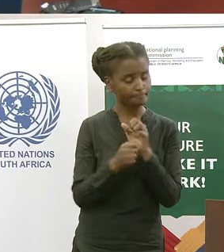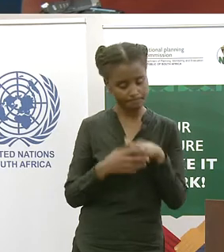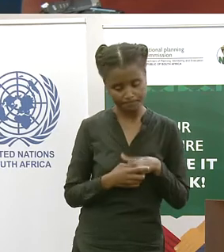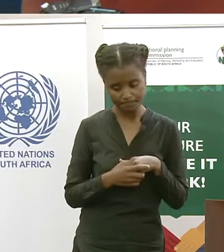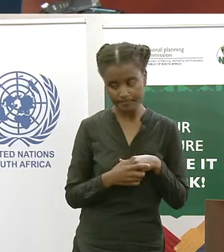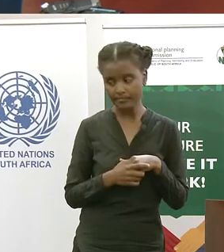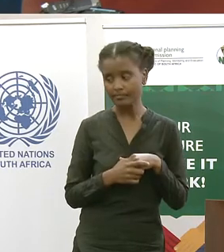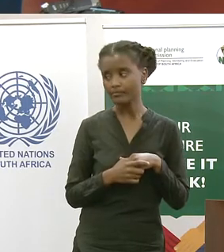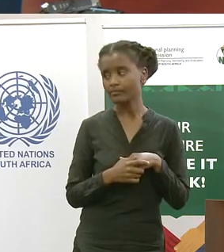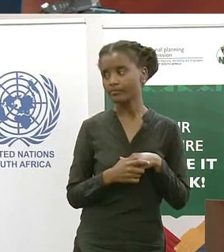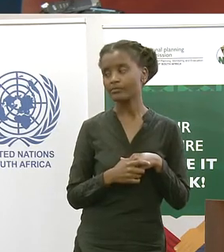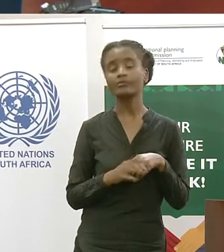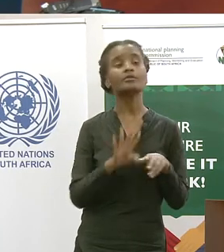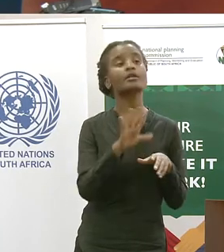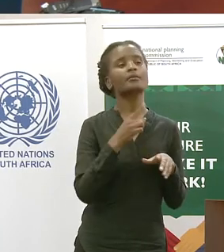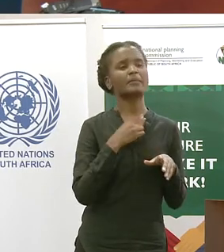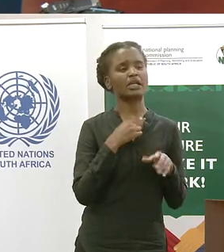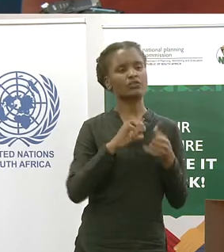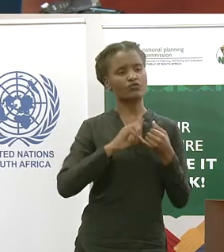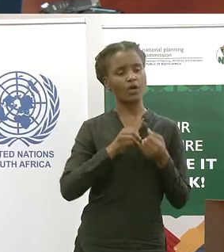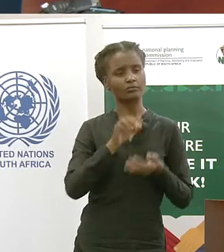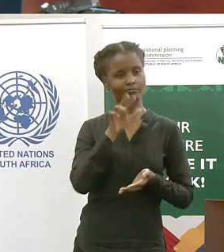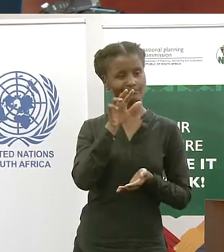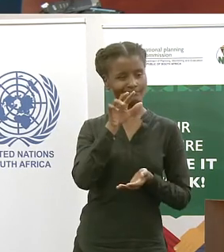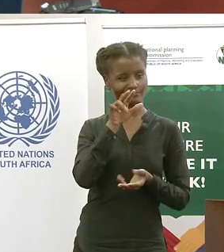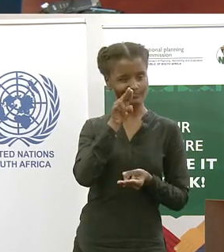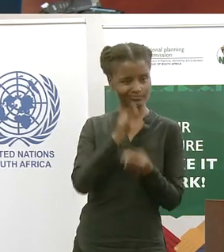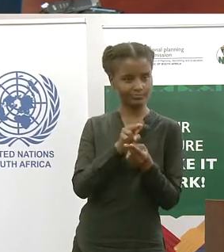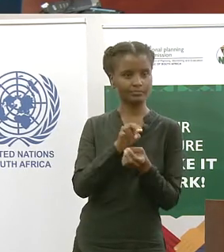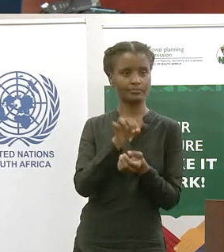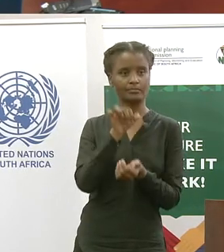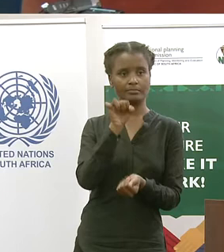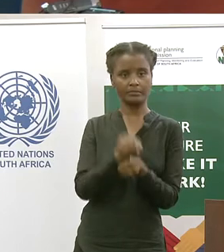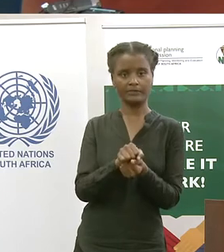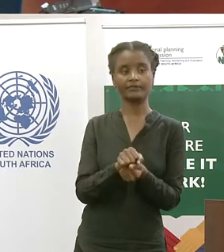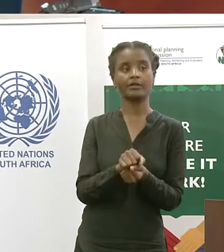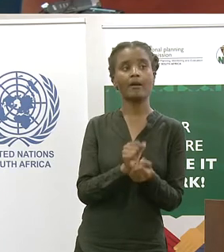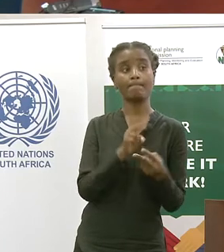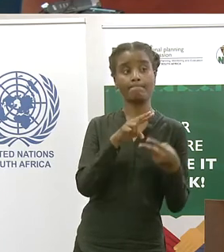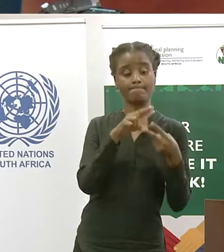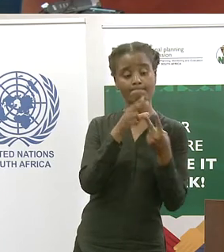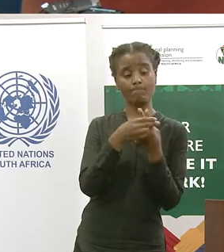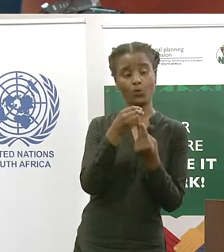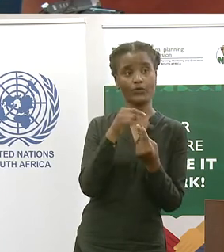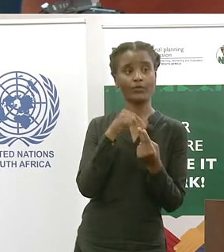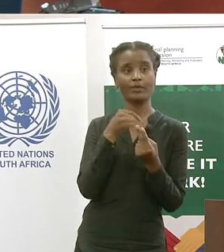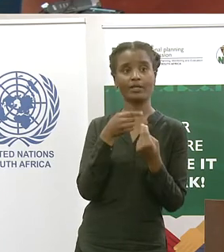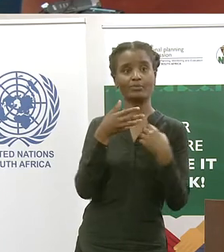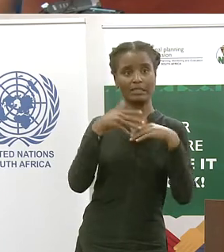But before I will be very brief on both of them. I will be inclusive.